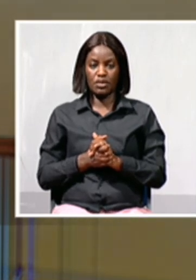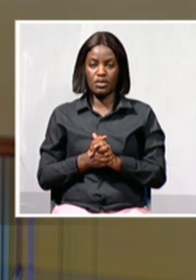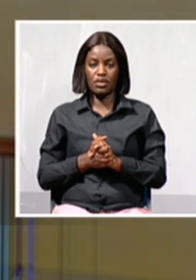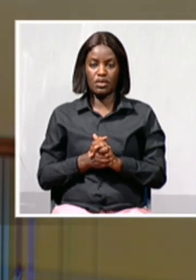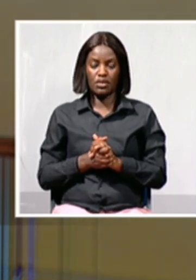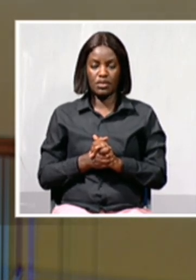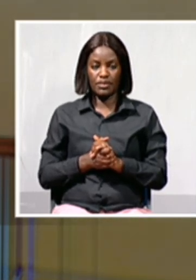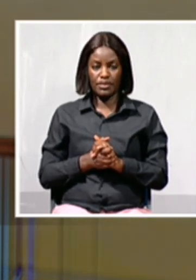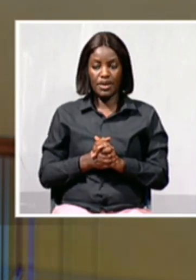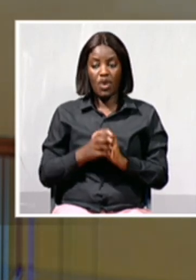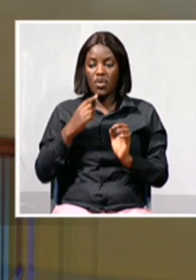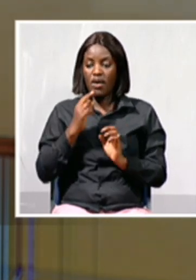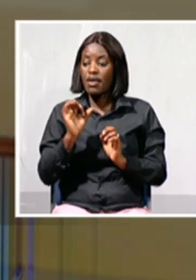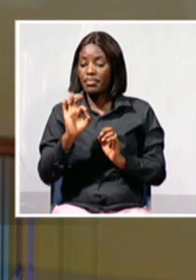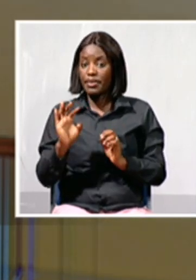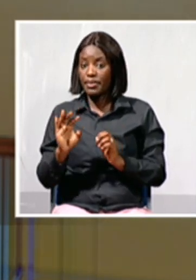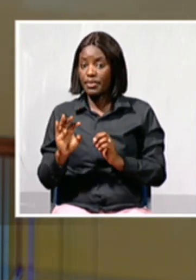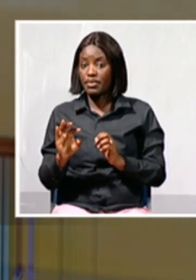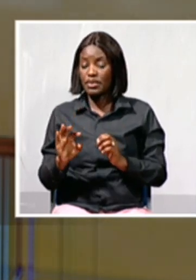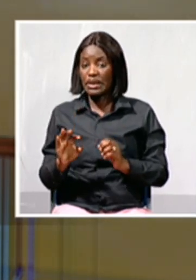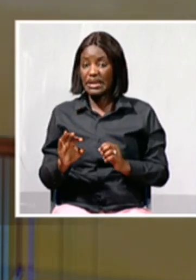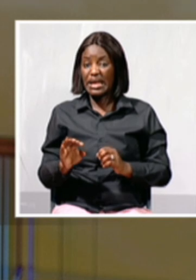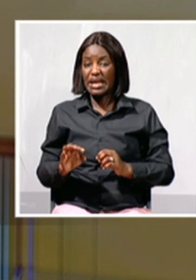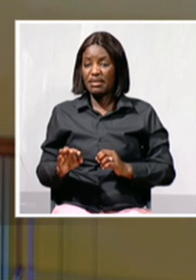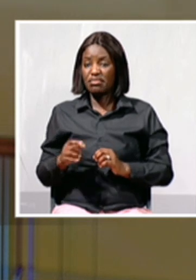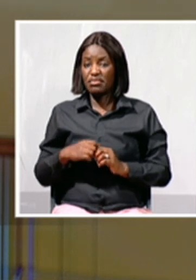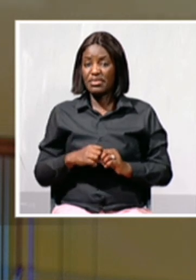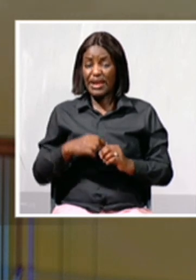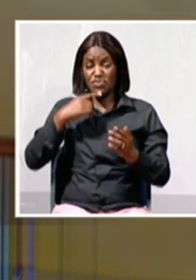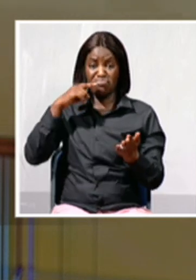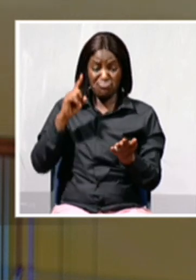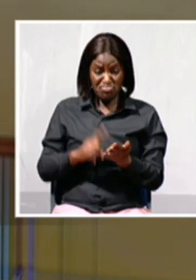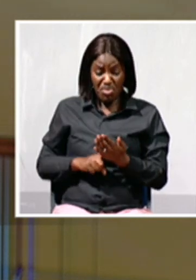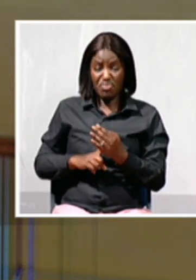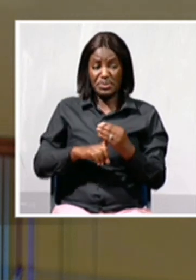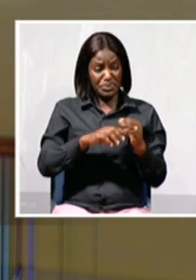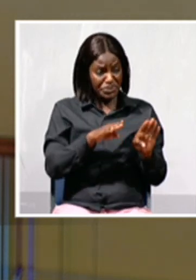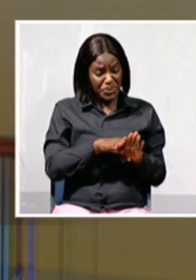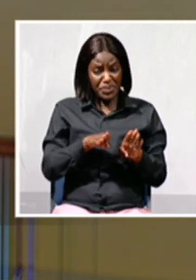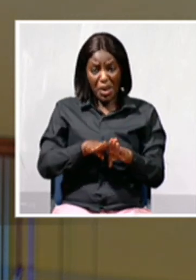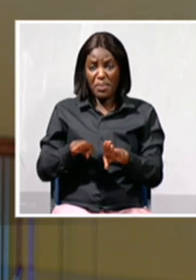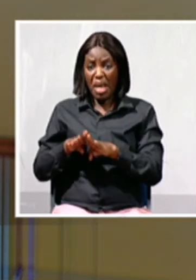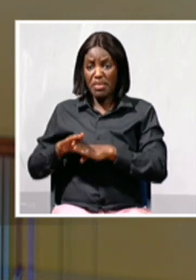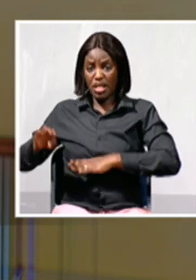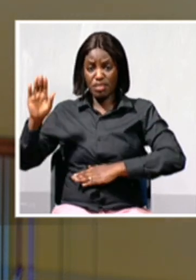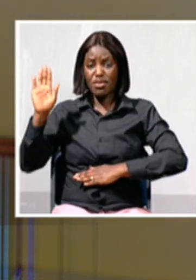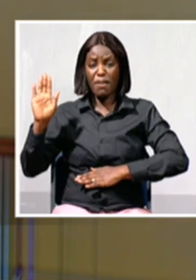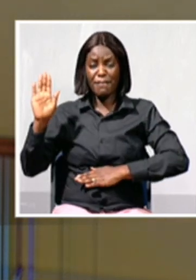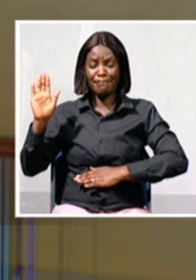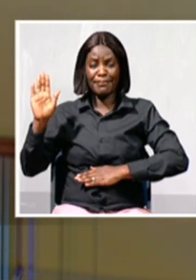accountable to the oath that they have taken? We must remember that in a